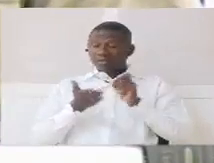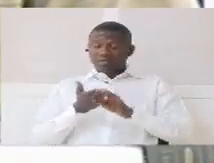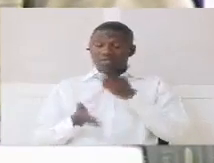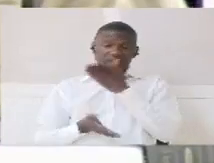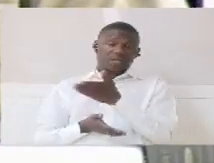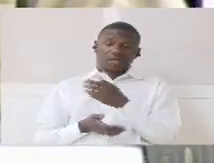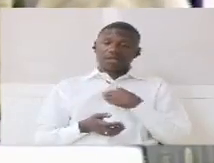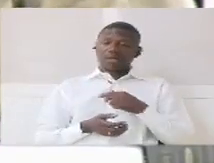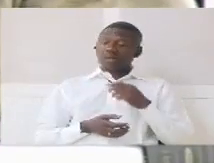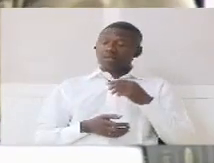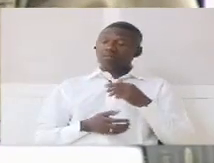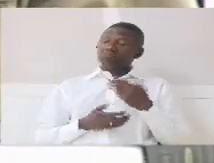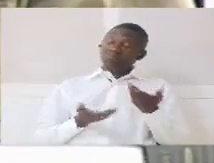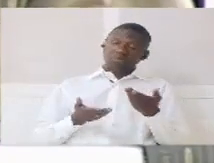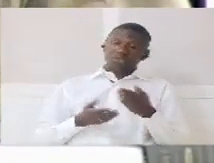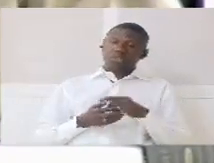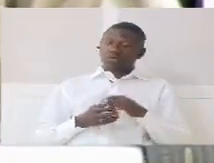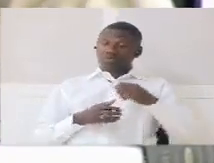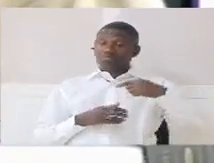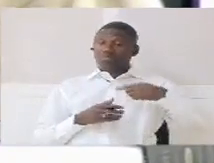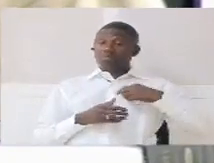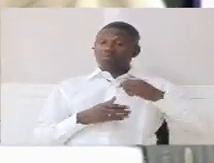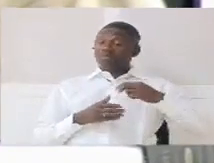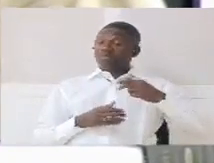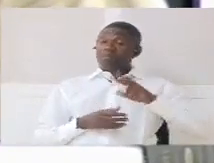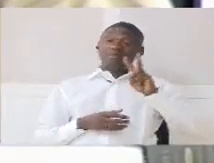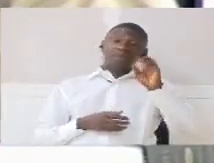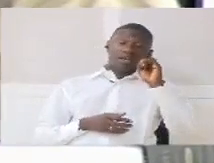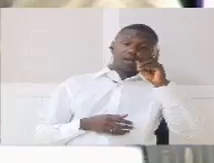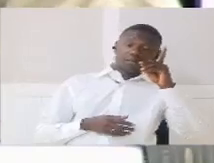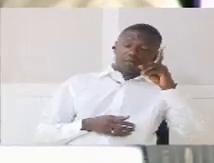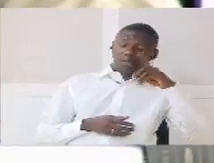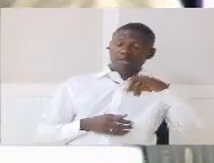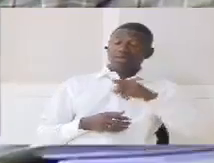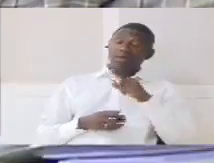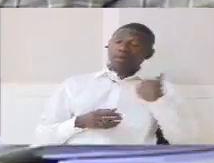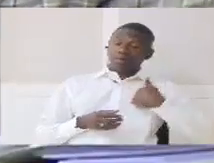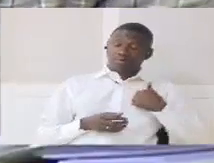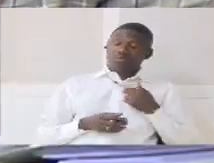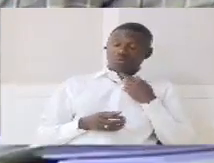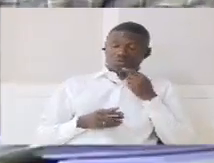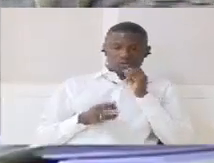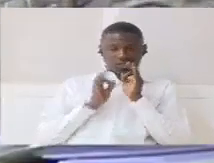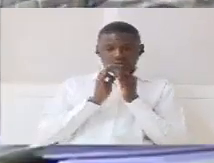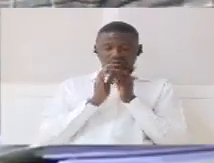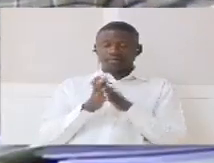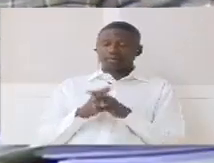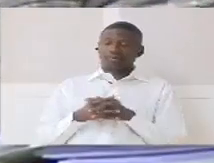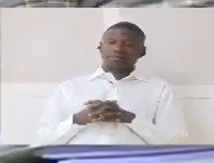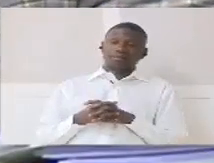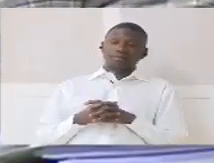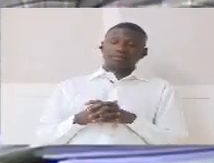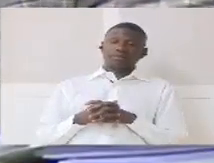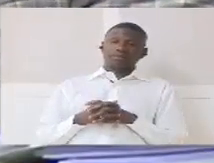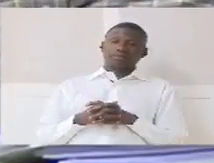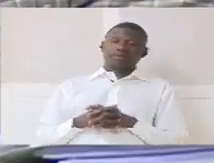will be decided like so. You can go and decide is left to them there. They don't name the ordinary prisoners. So ultimately, they decide who